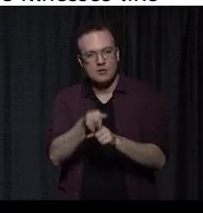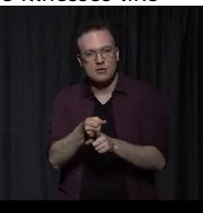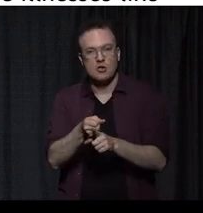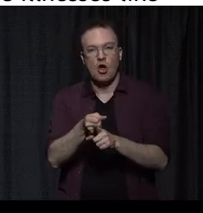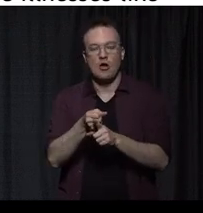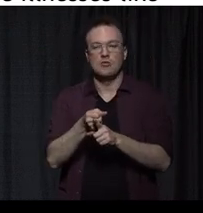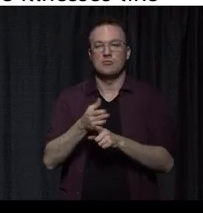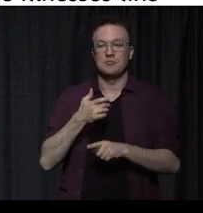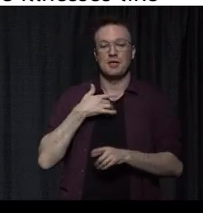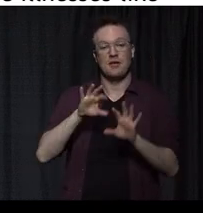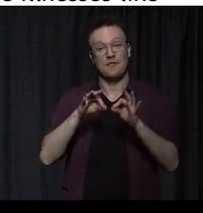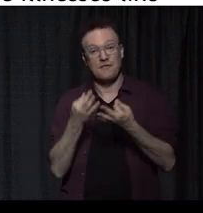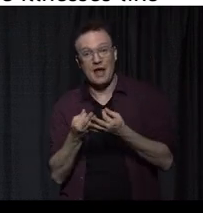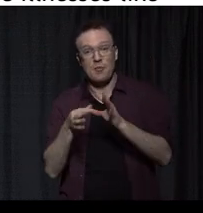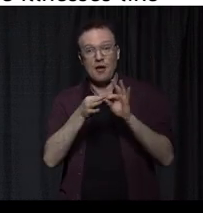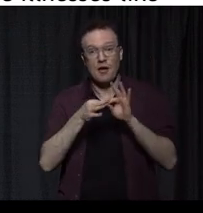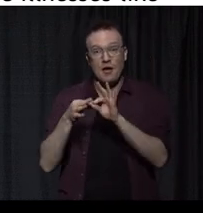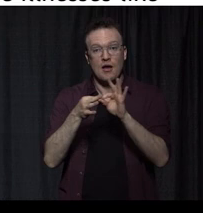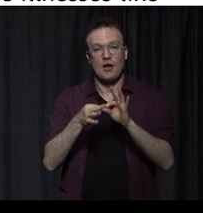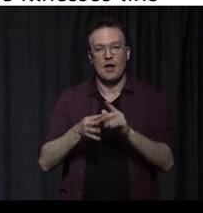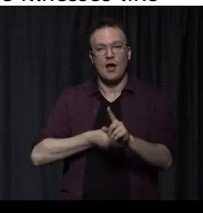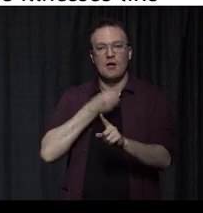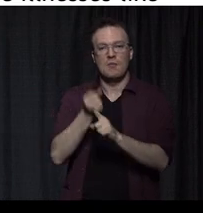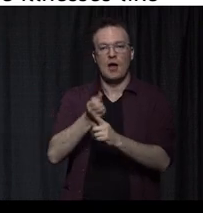and wellness of families and communities.